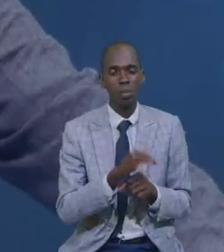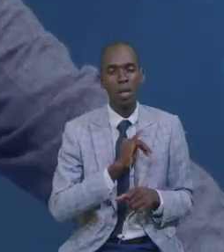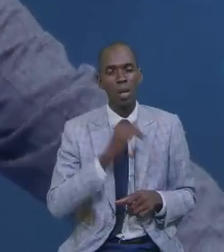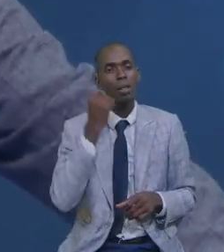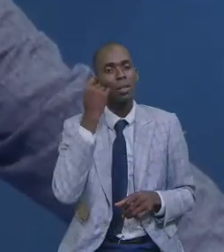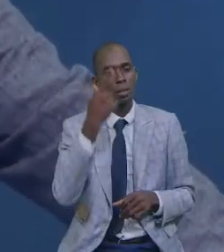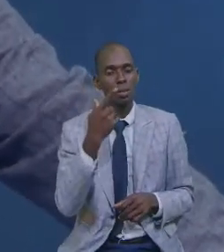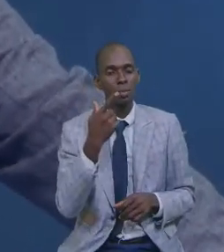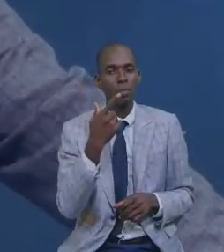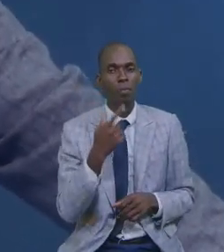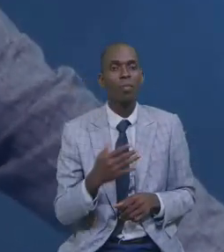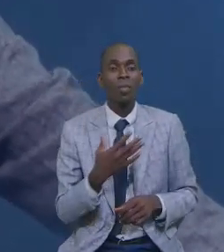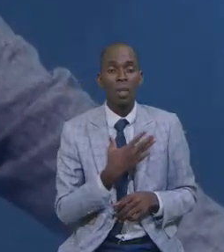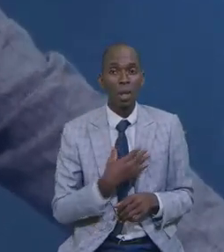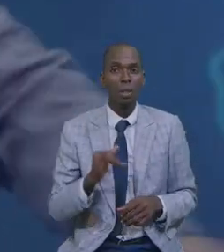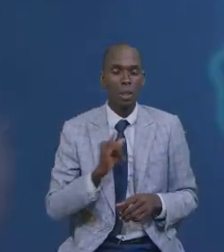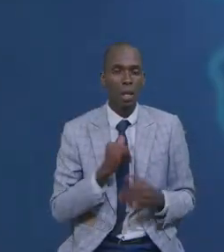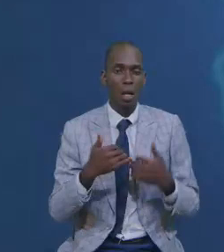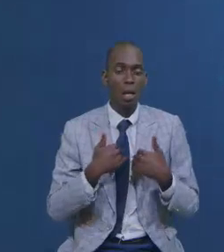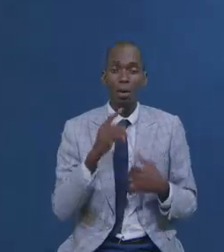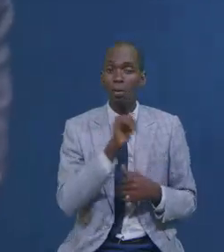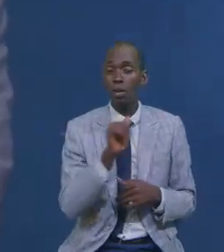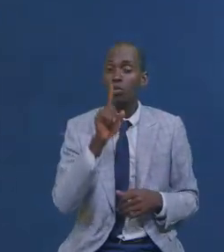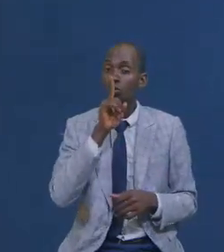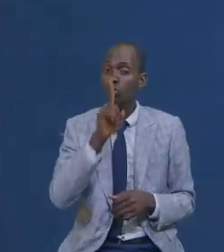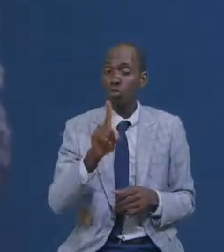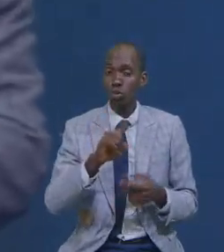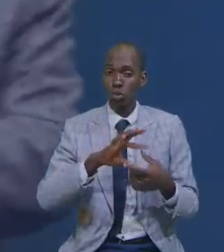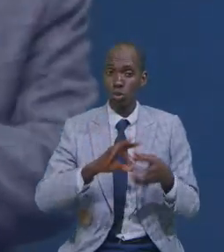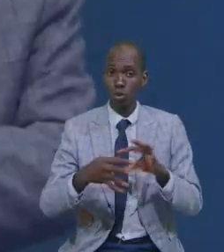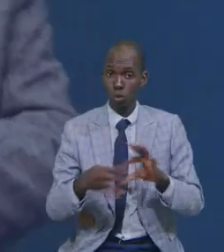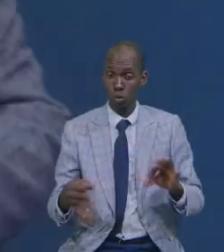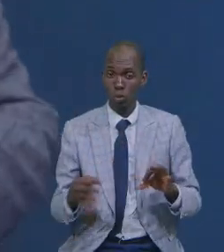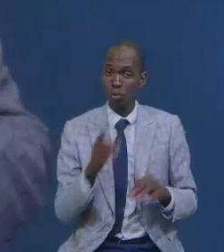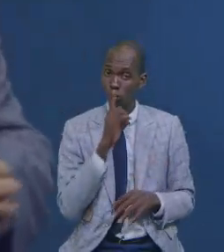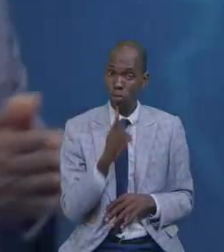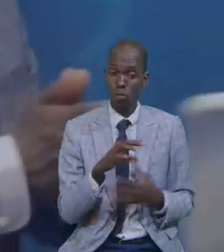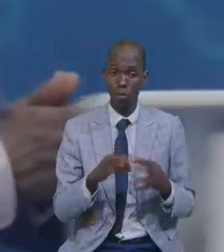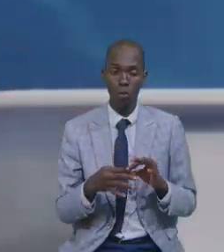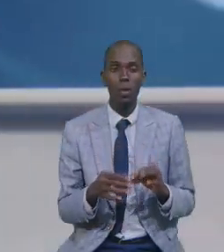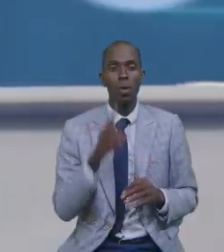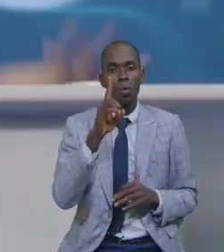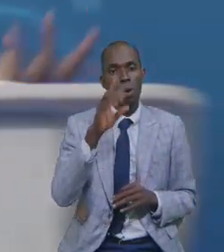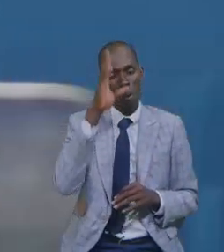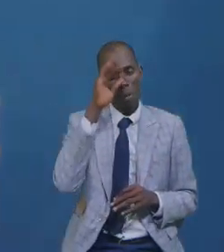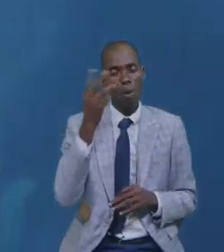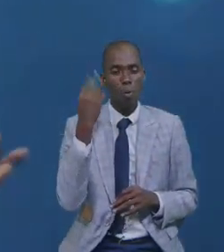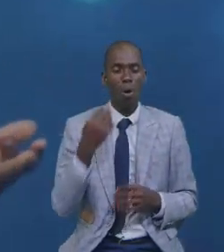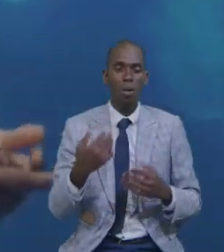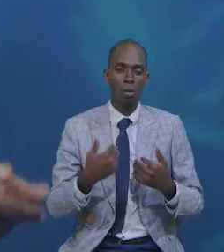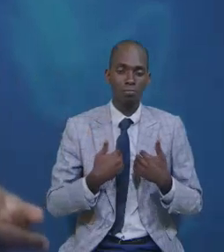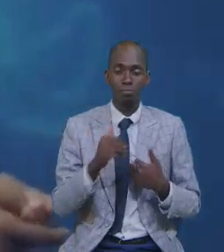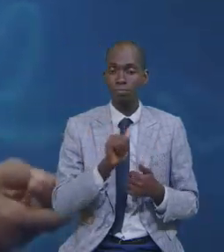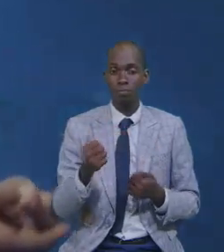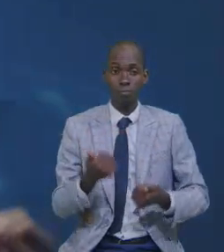a true story, that there was a man driving a car, and then on